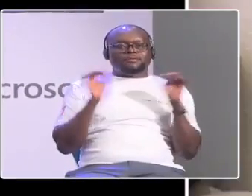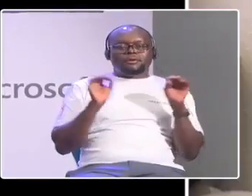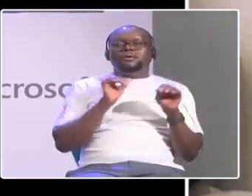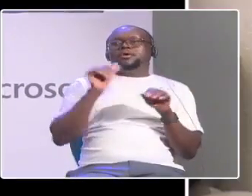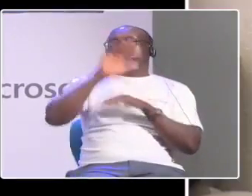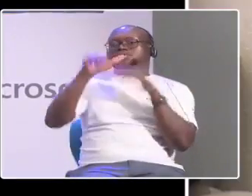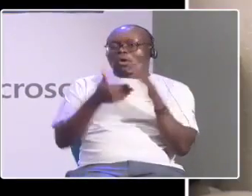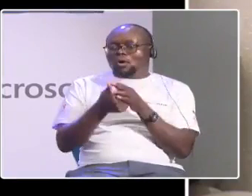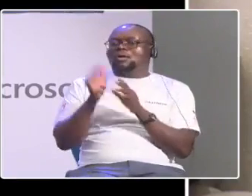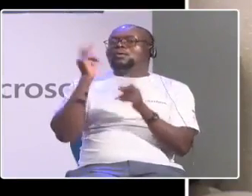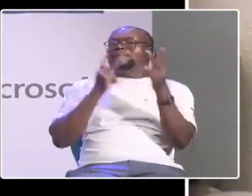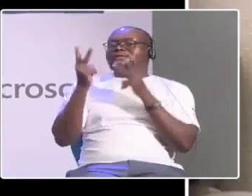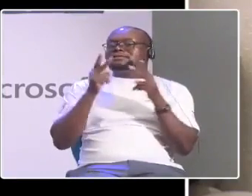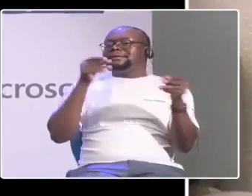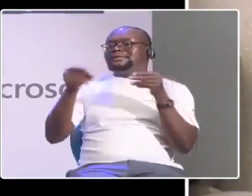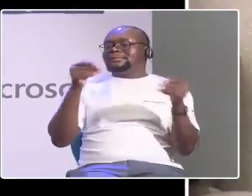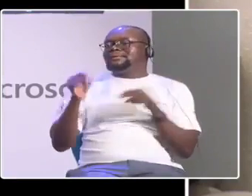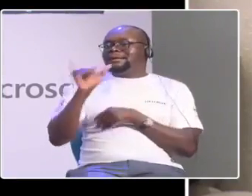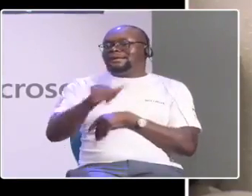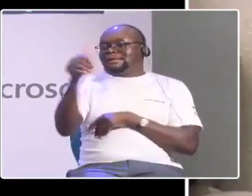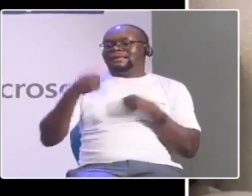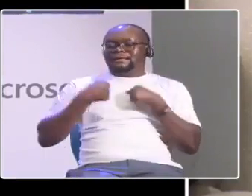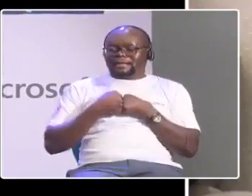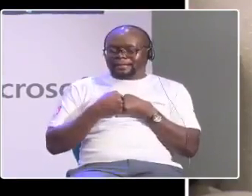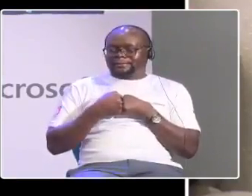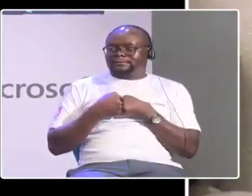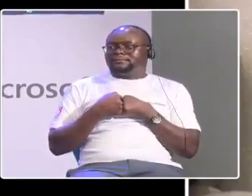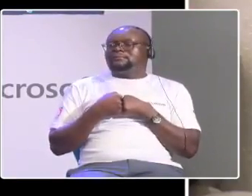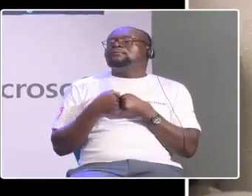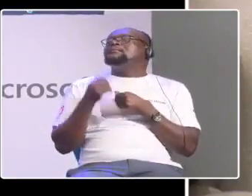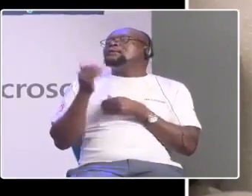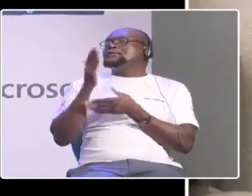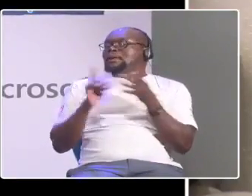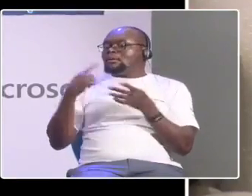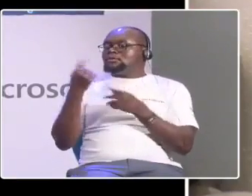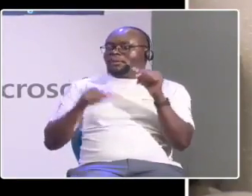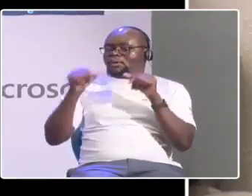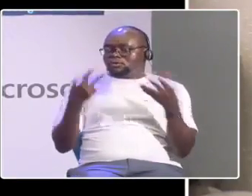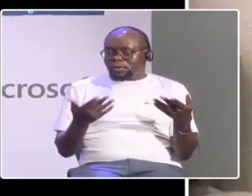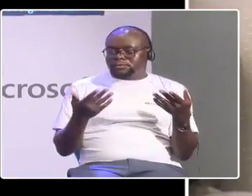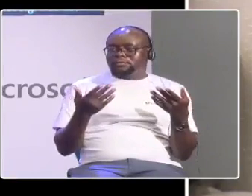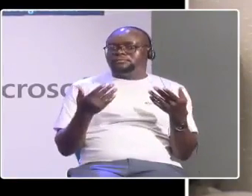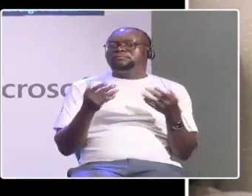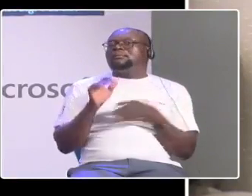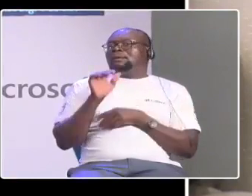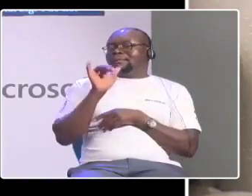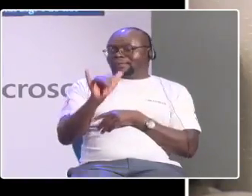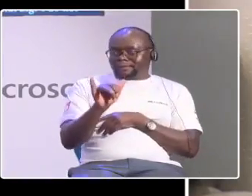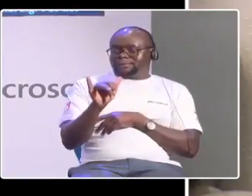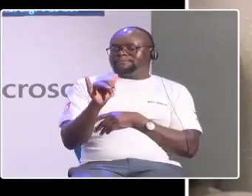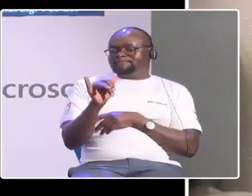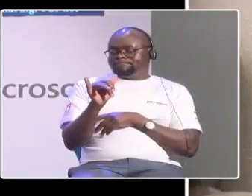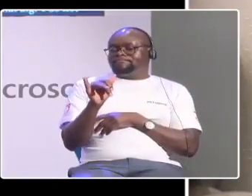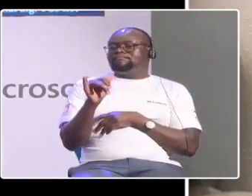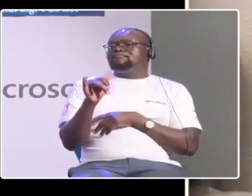all of them are going to be visible disabilities. So that's another challenge. So when Laura talks about being on that hamster wheel when she